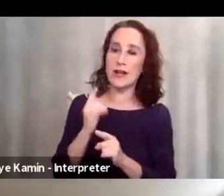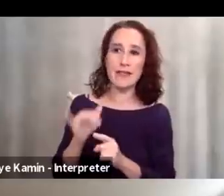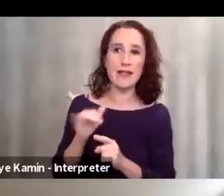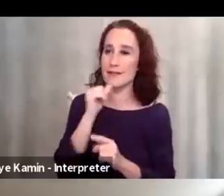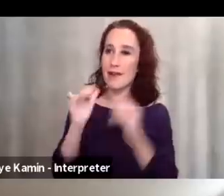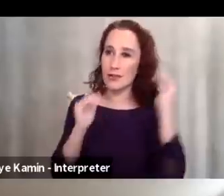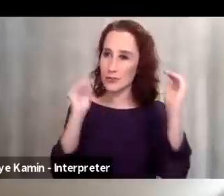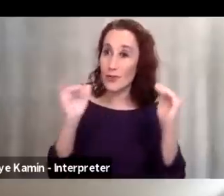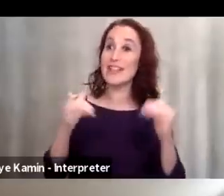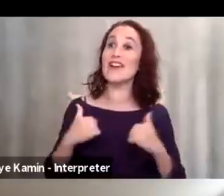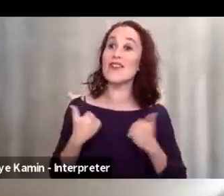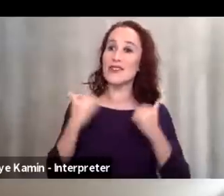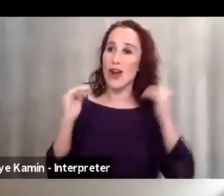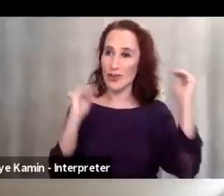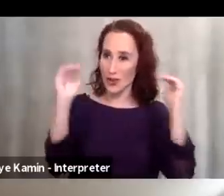book. And so